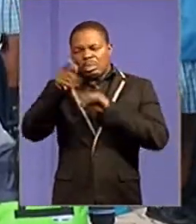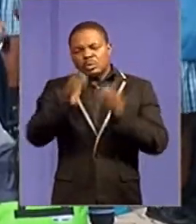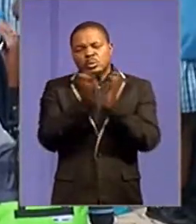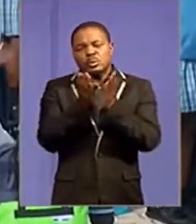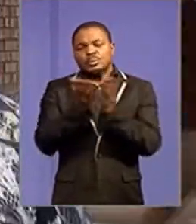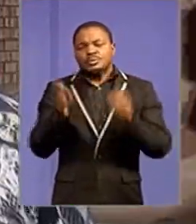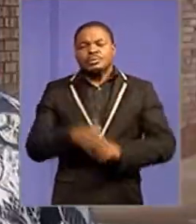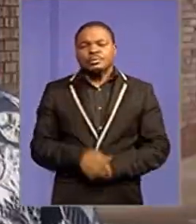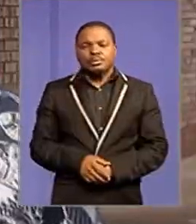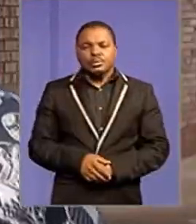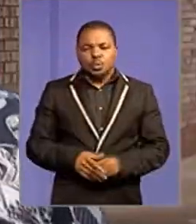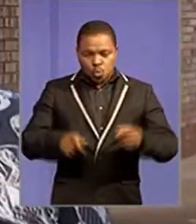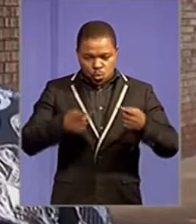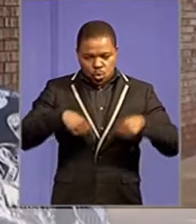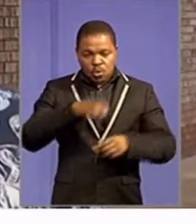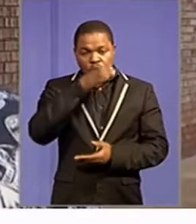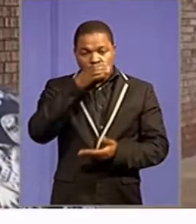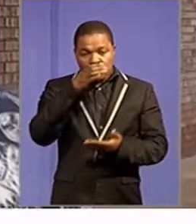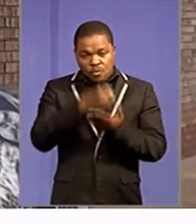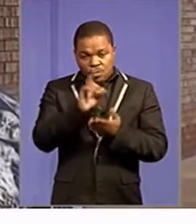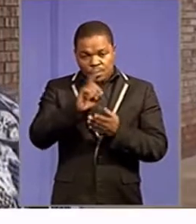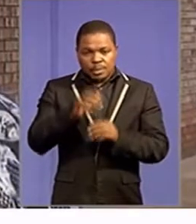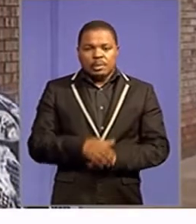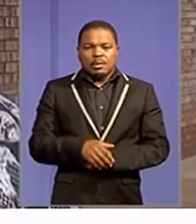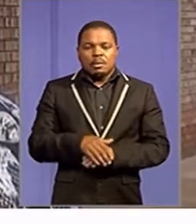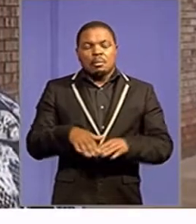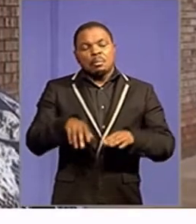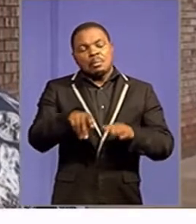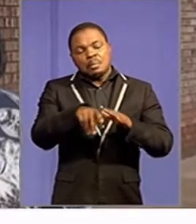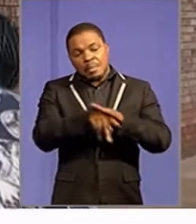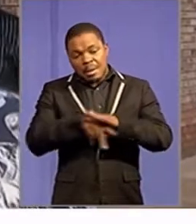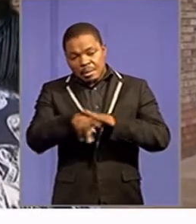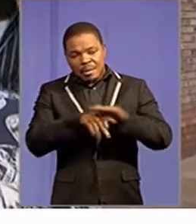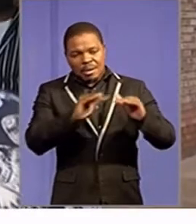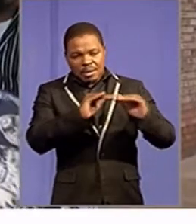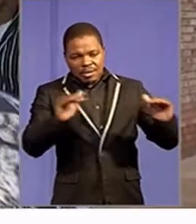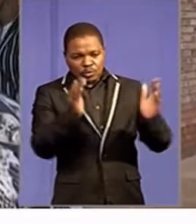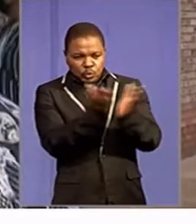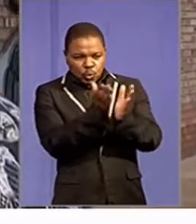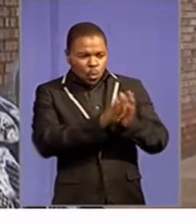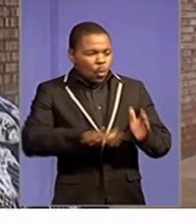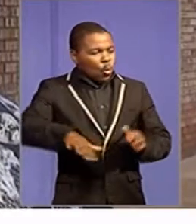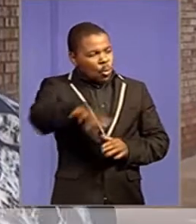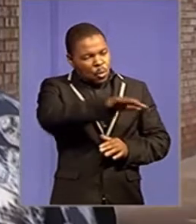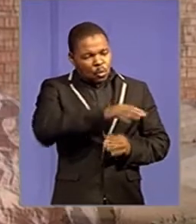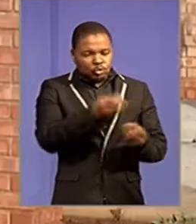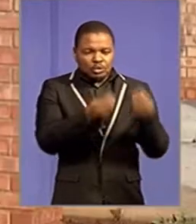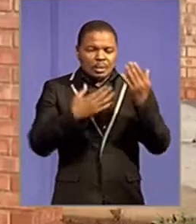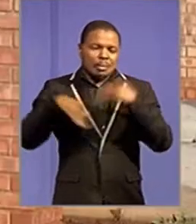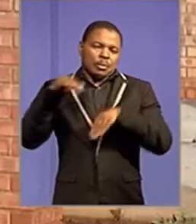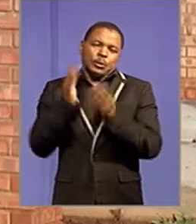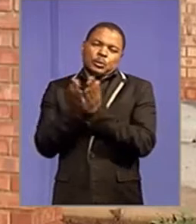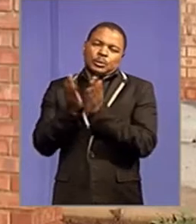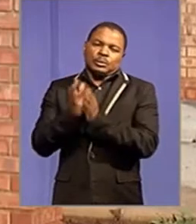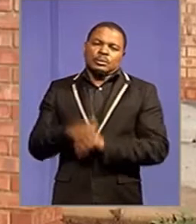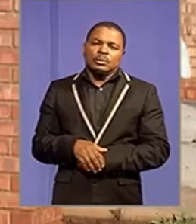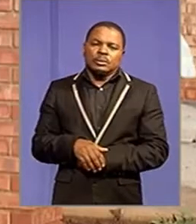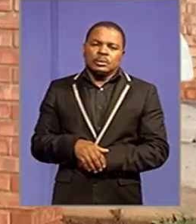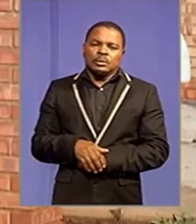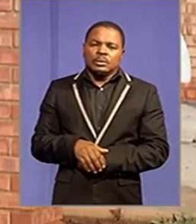can confirm that the primary level of schooling, all of our children have gone back to school. Tonakgolo Neelane